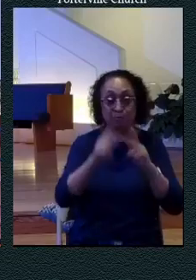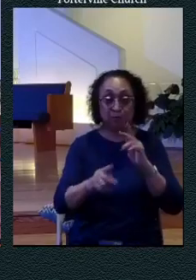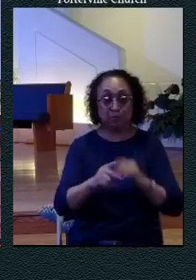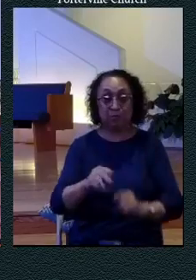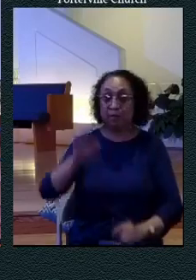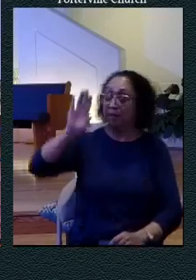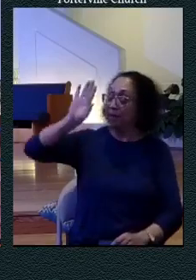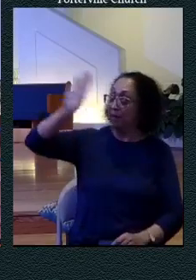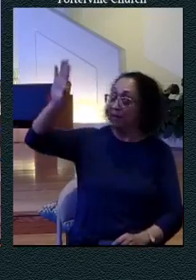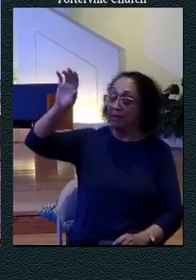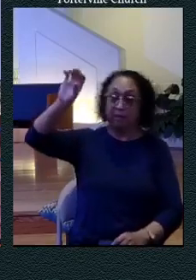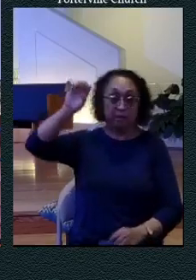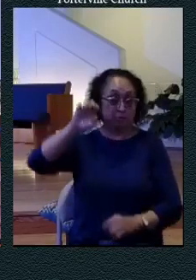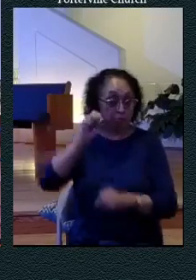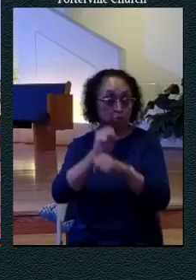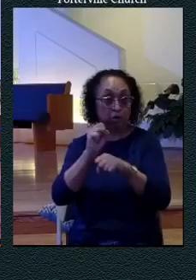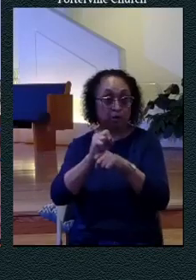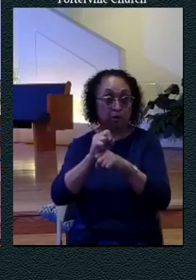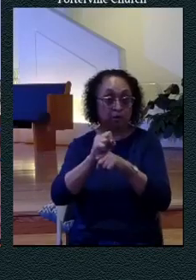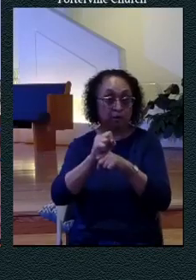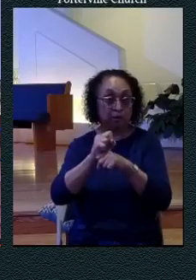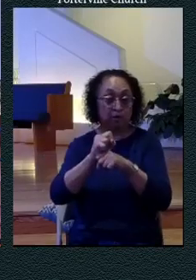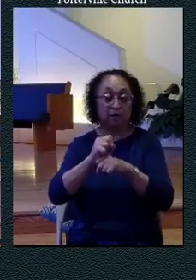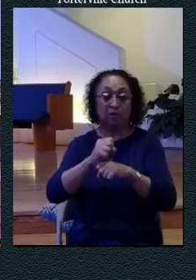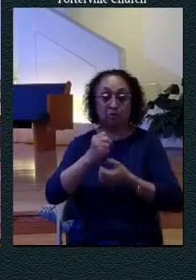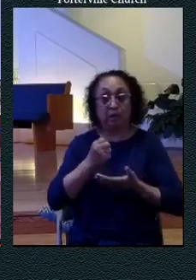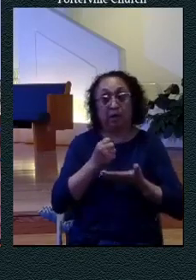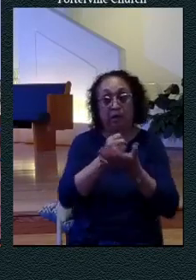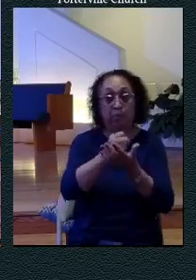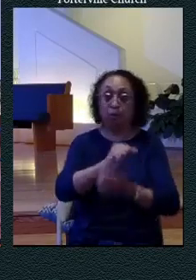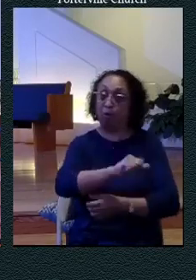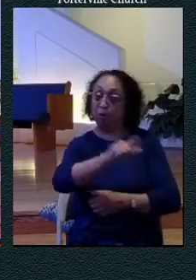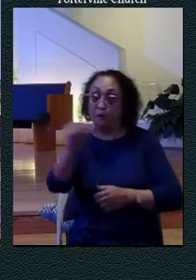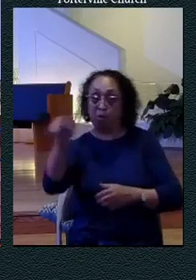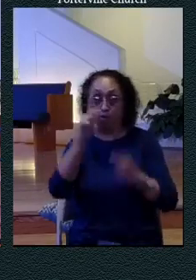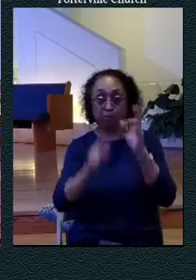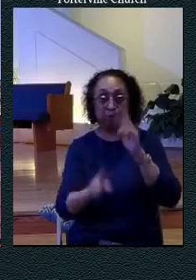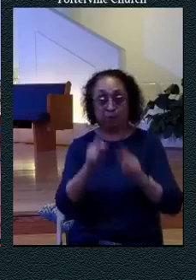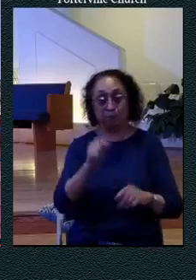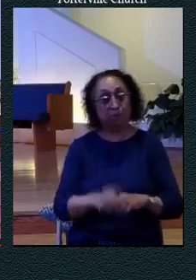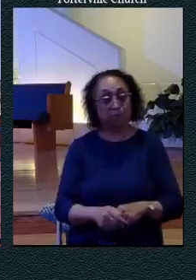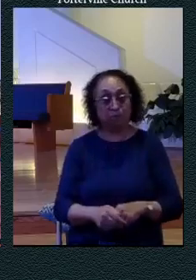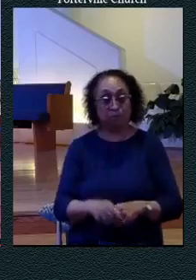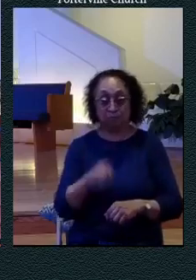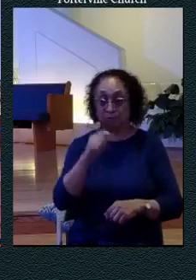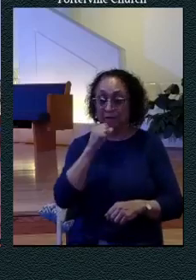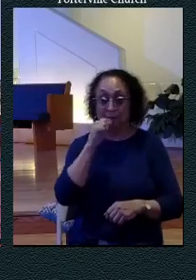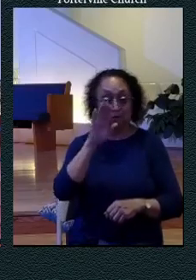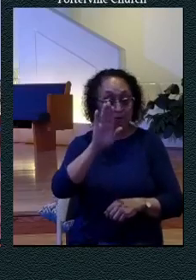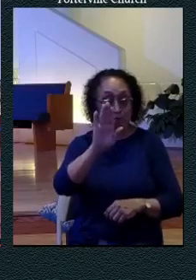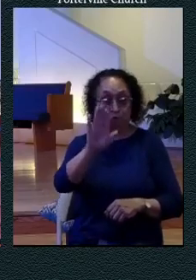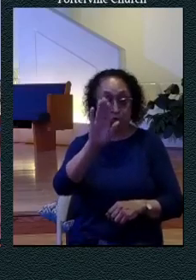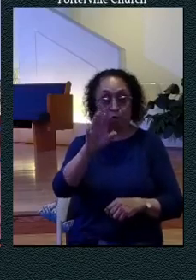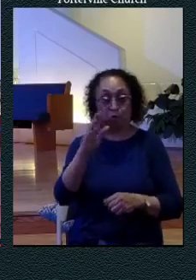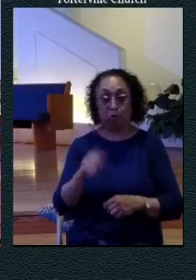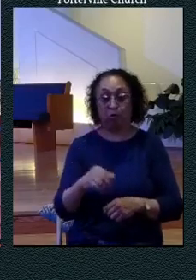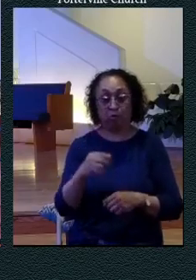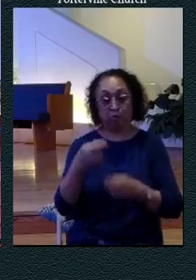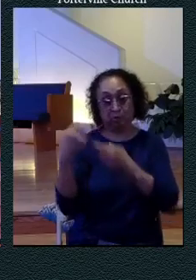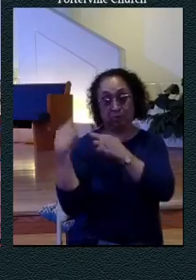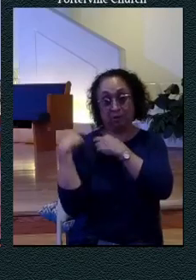job, not ours. Whew, don't you feel better? You don't have to carry the world on your back. But take a deep